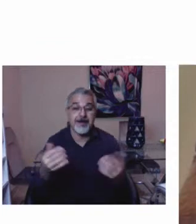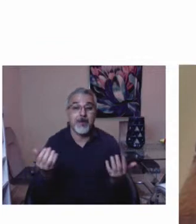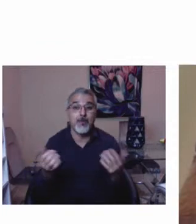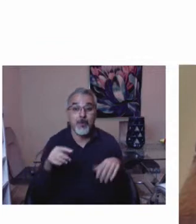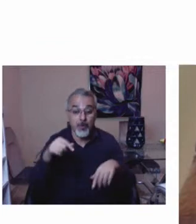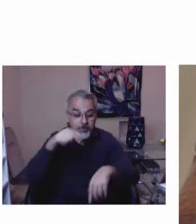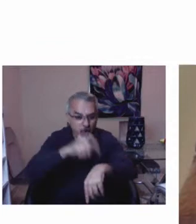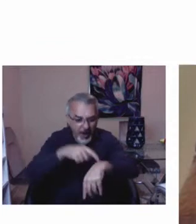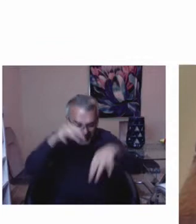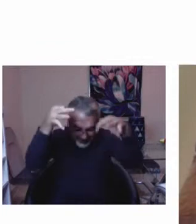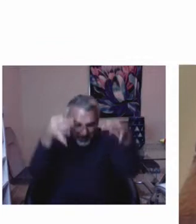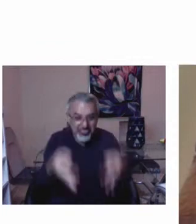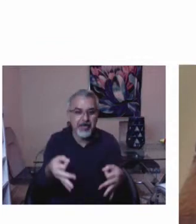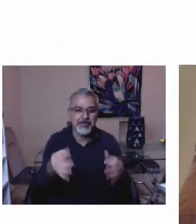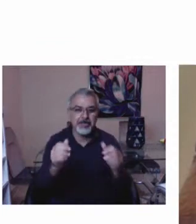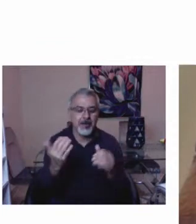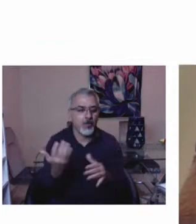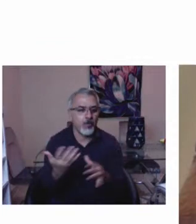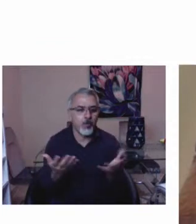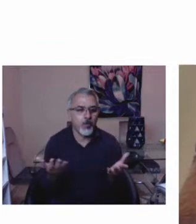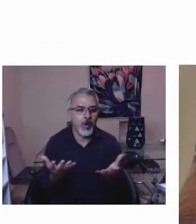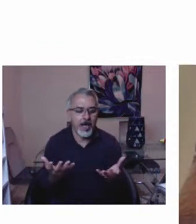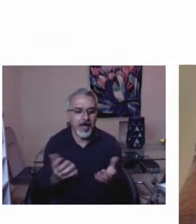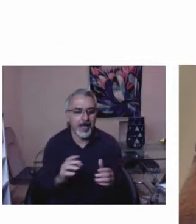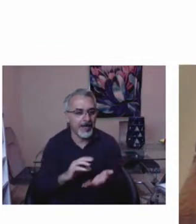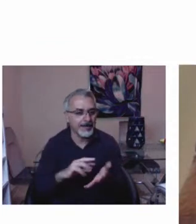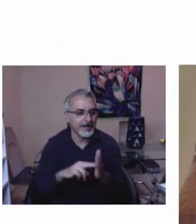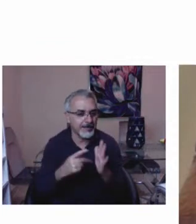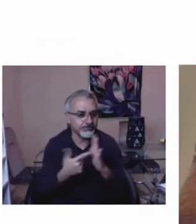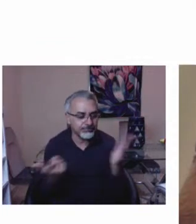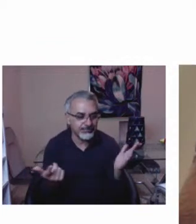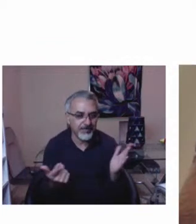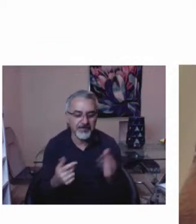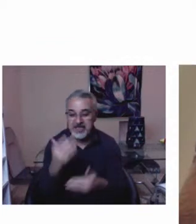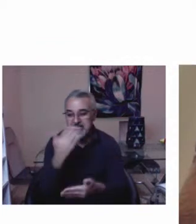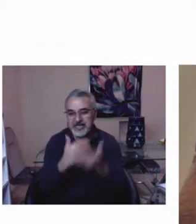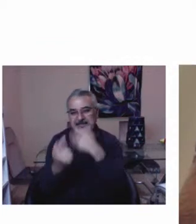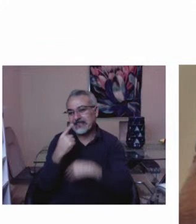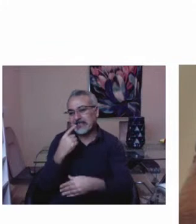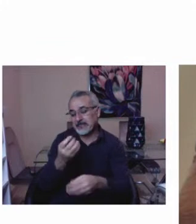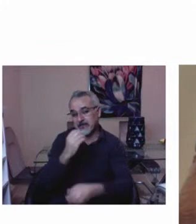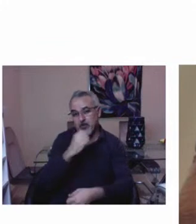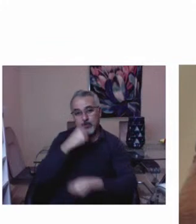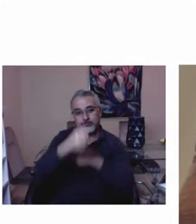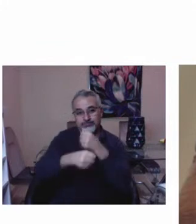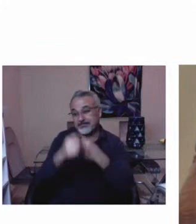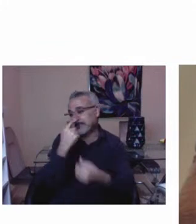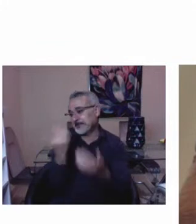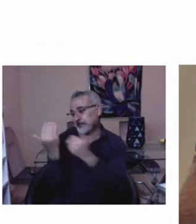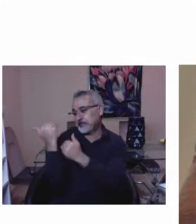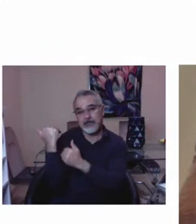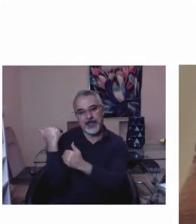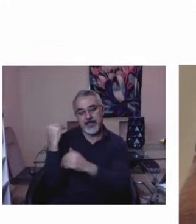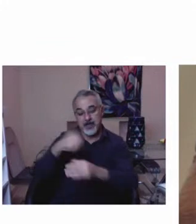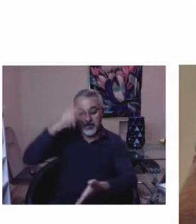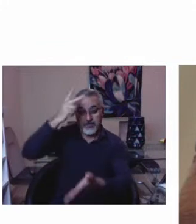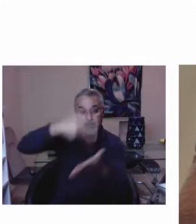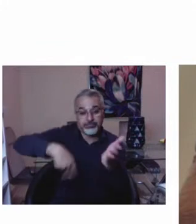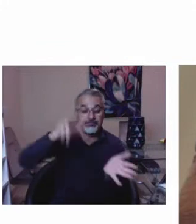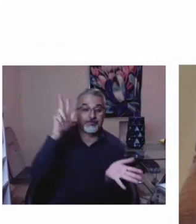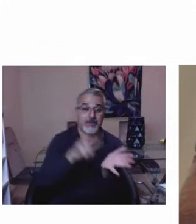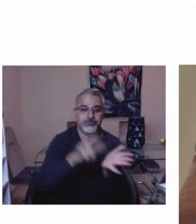year, as Anna has just confirmed, is increasingly focusing on the critical role of youth in peace building in